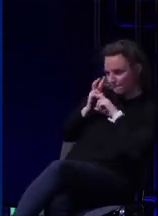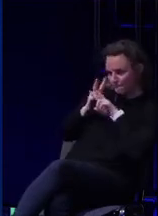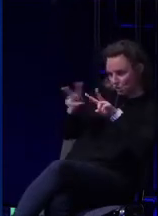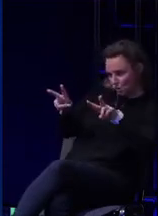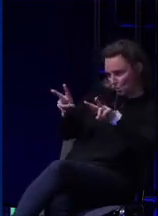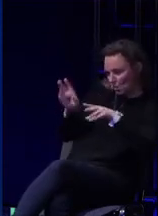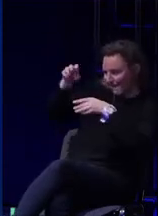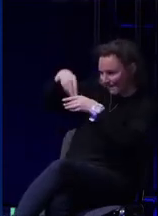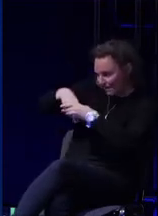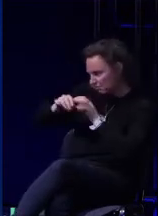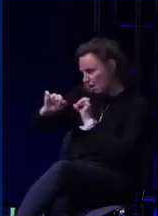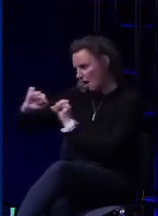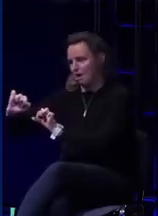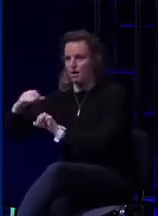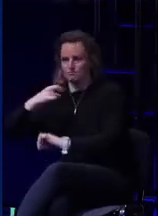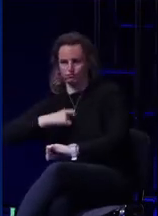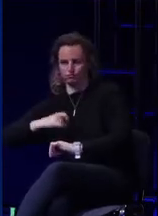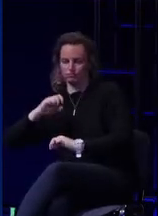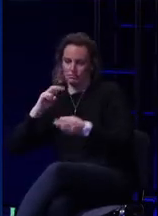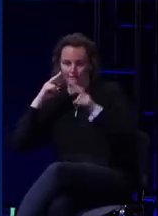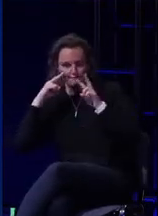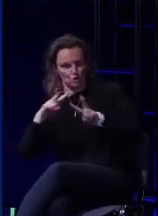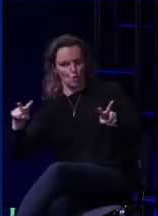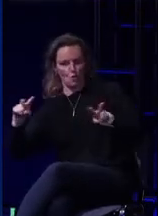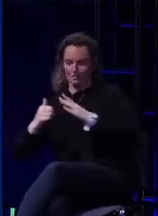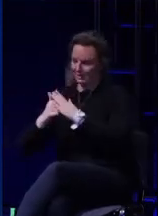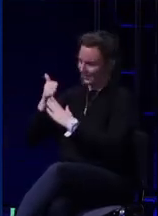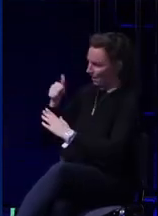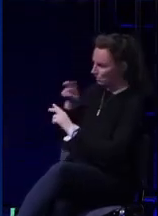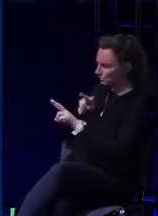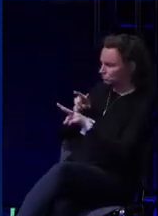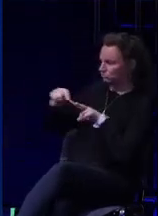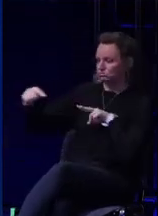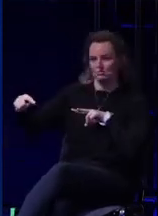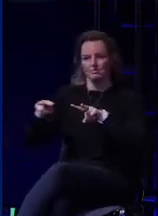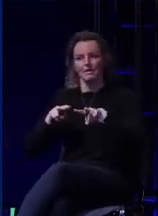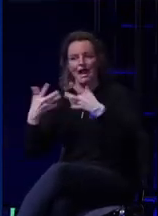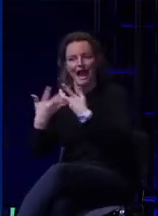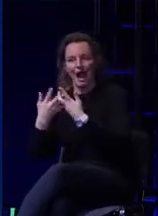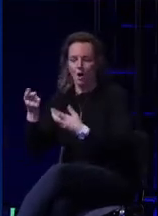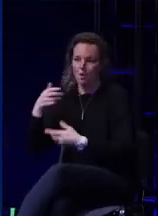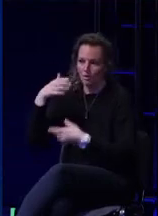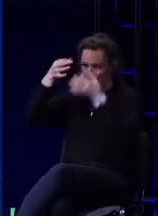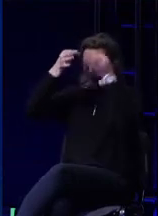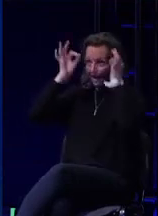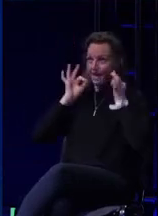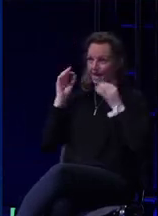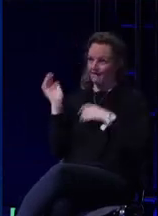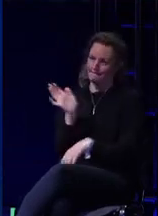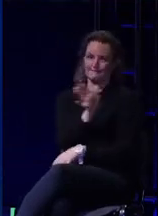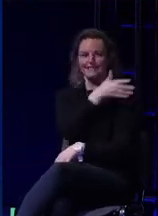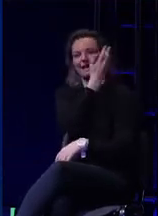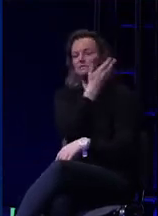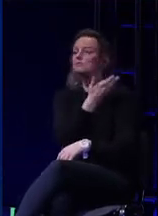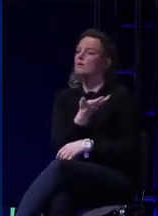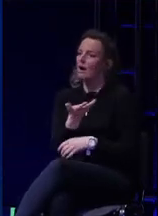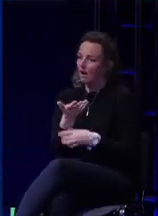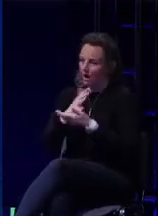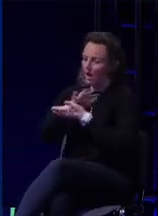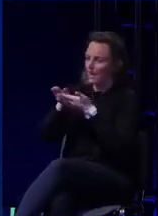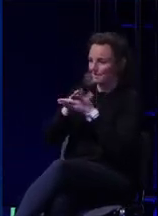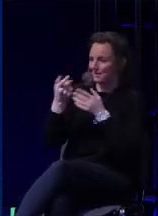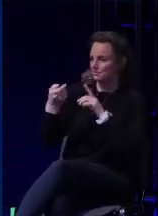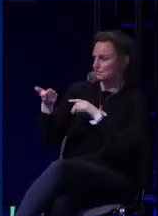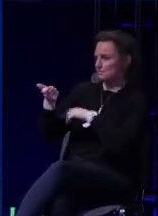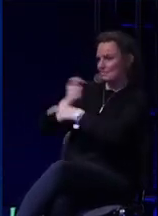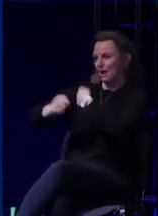and then you're out. And we would have only got that she sort of flicks her hair. So it comes out, you're in her POV and she flicks her hair and you're behind